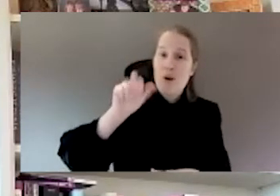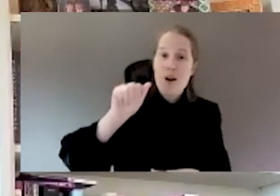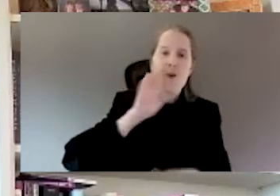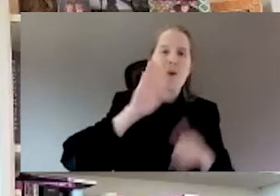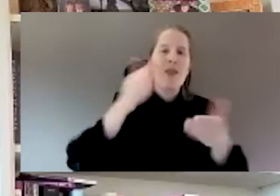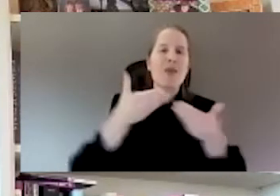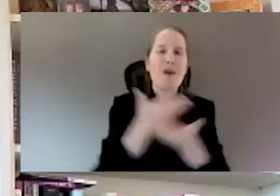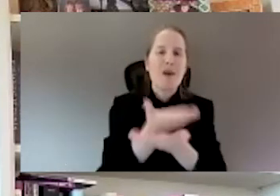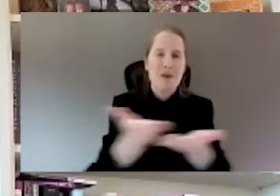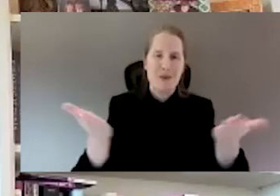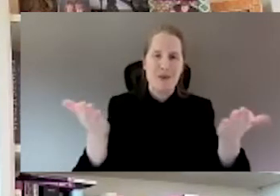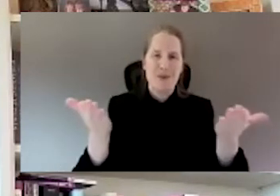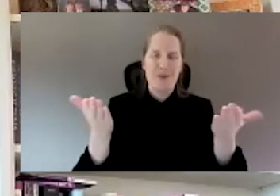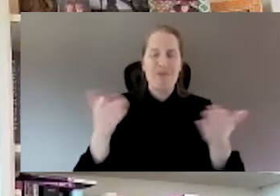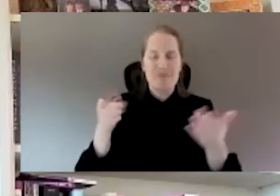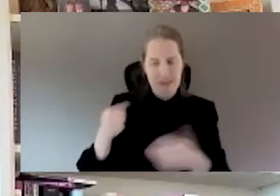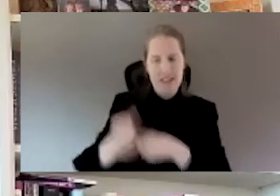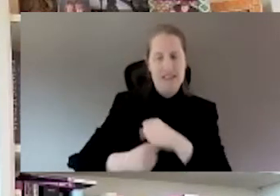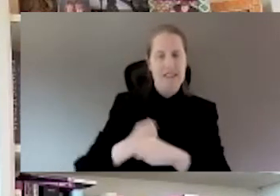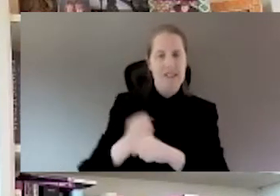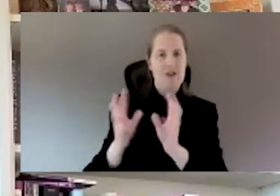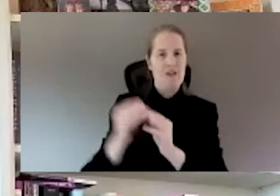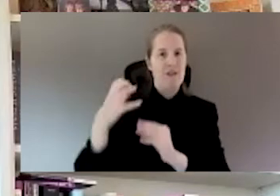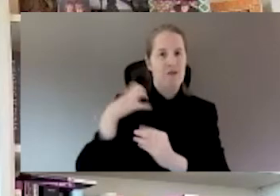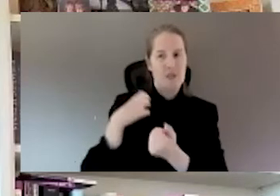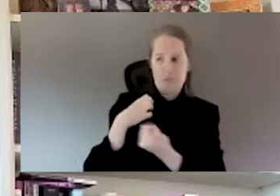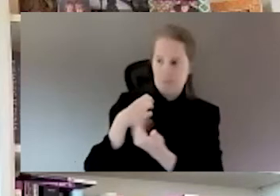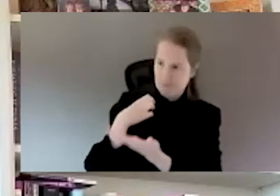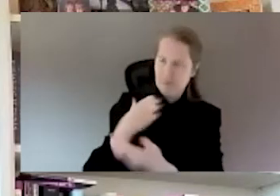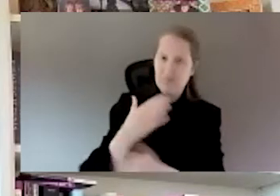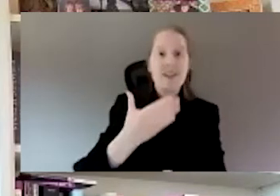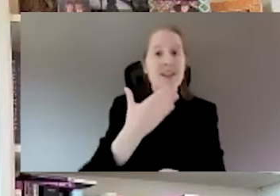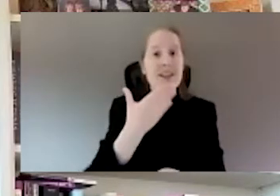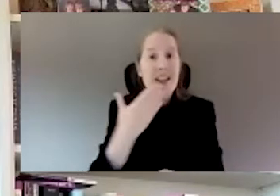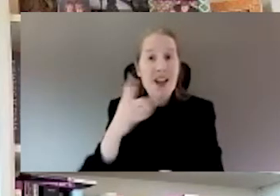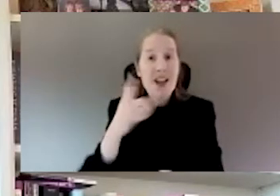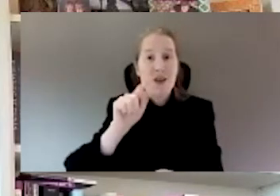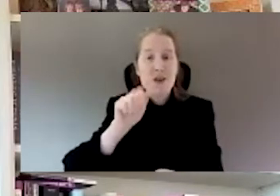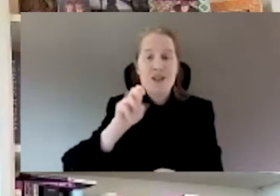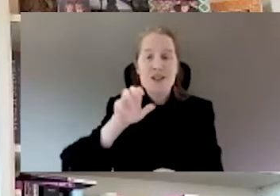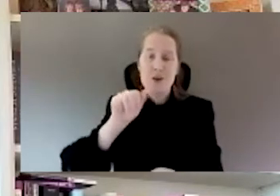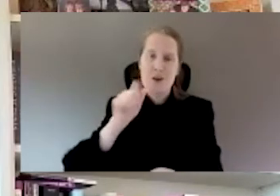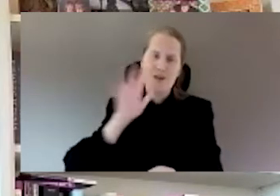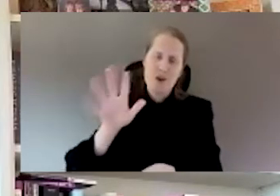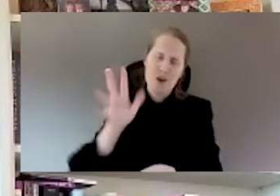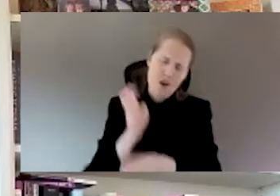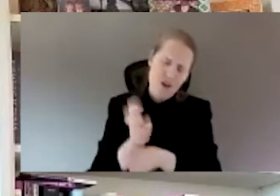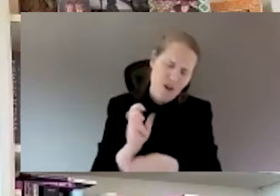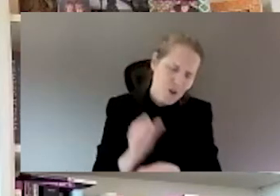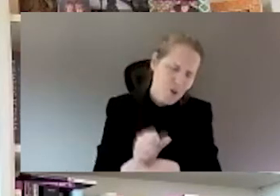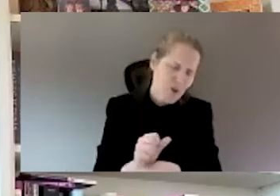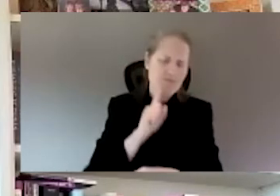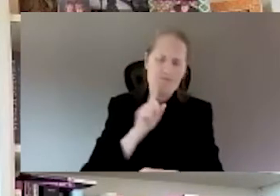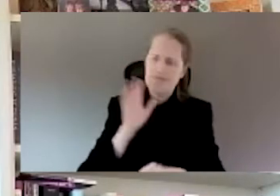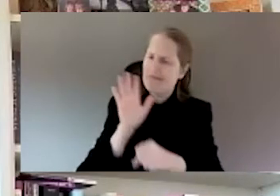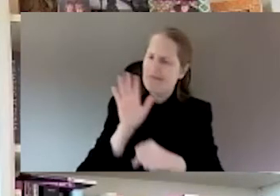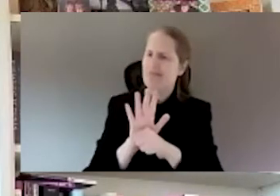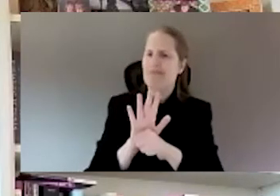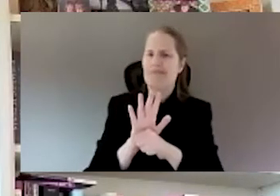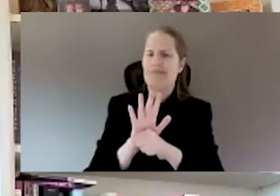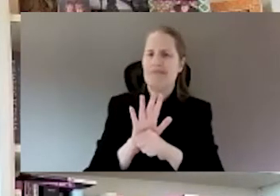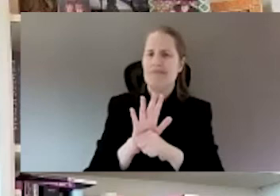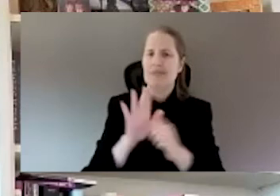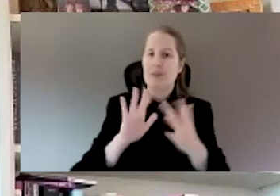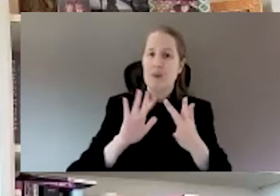as this year's conference chair. Thank you, Tawara, for your hard work and dedication to this network and